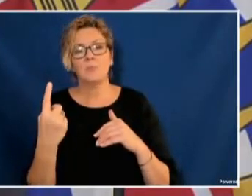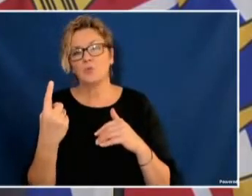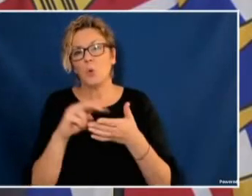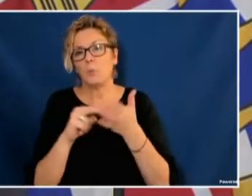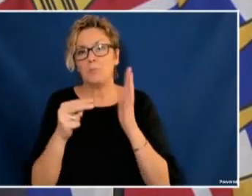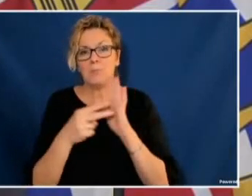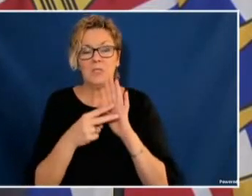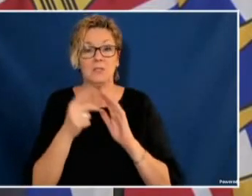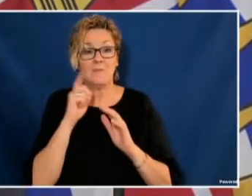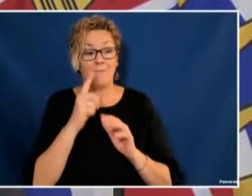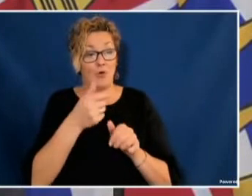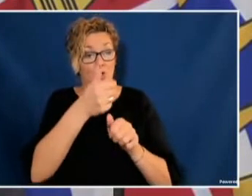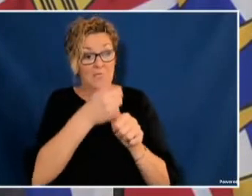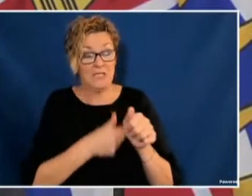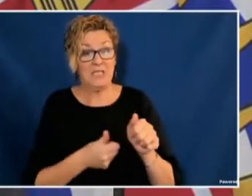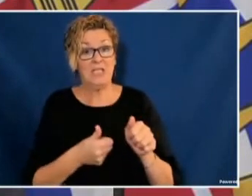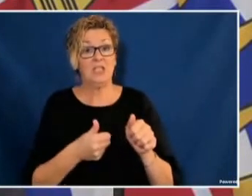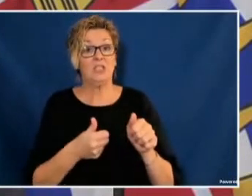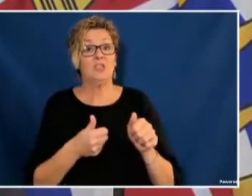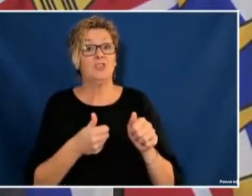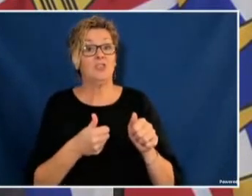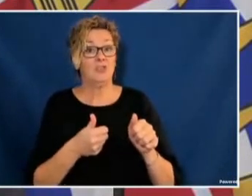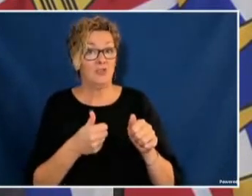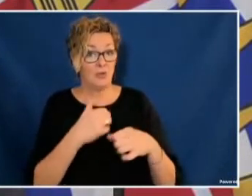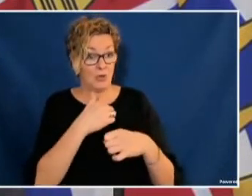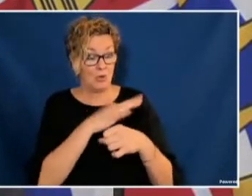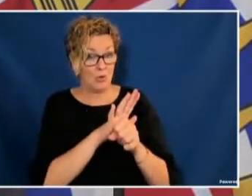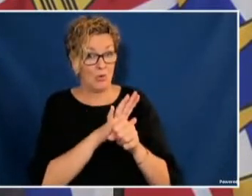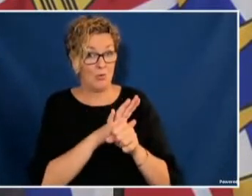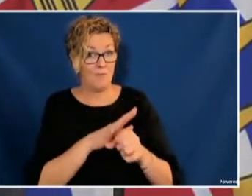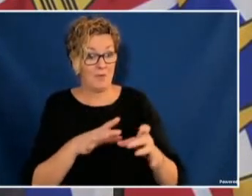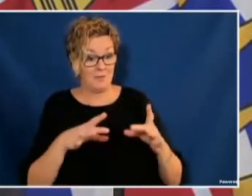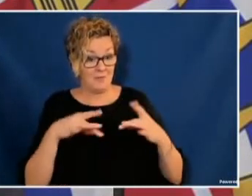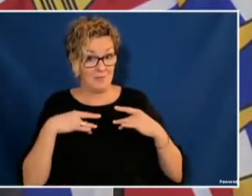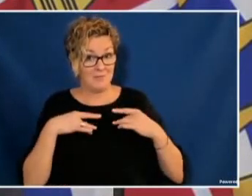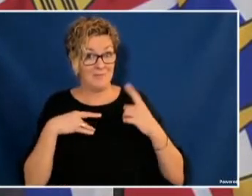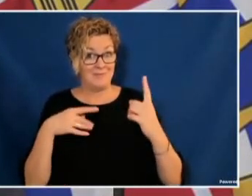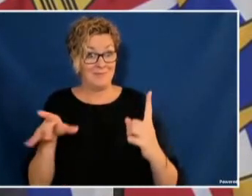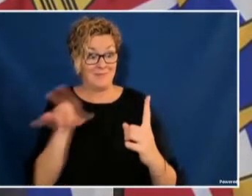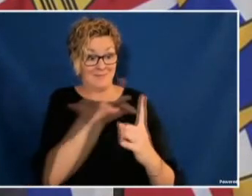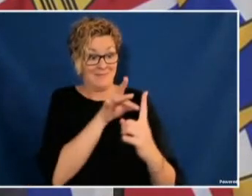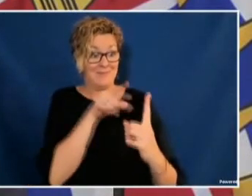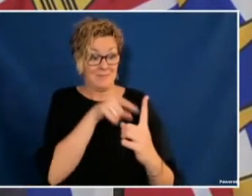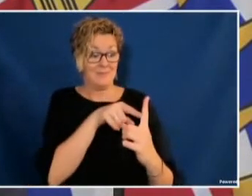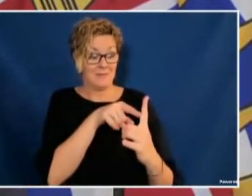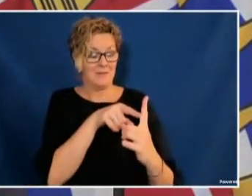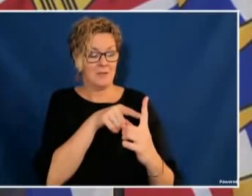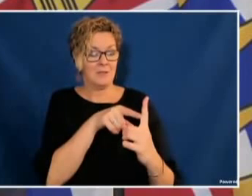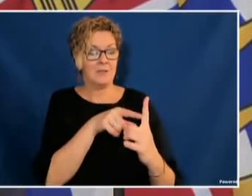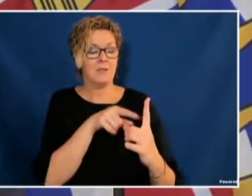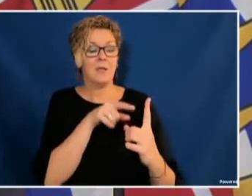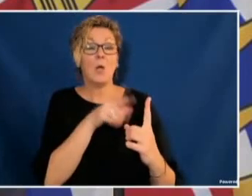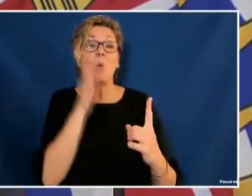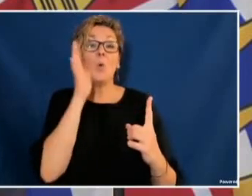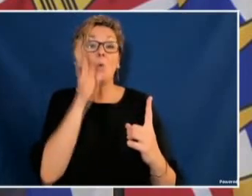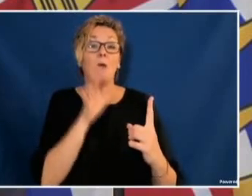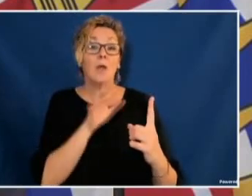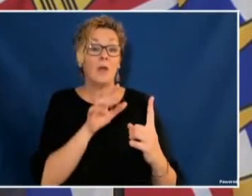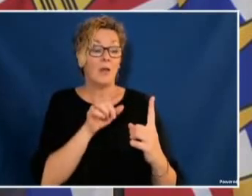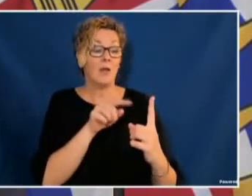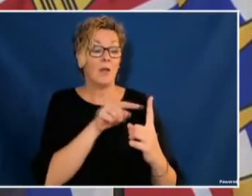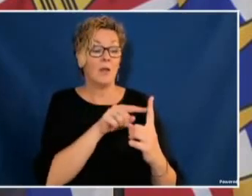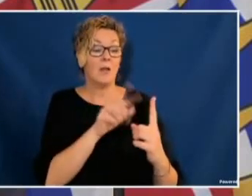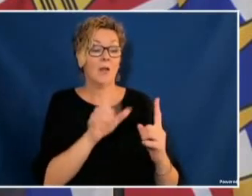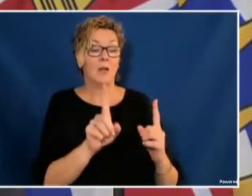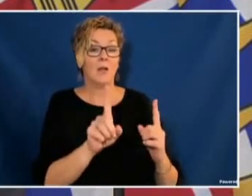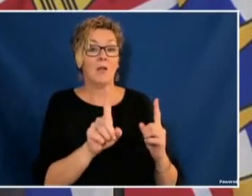faith leaders that first opened their doors and second are now threatening to take the province to court around their rights that they have for